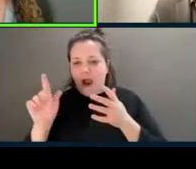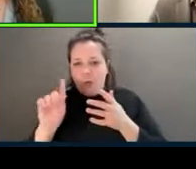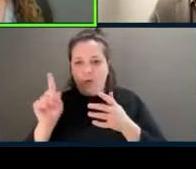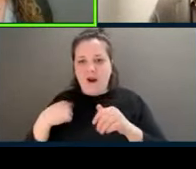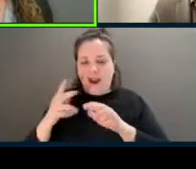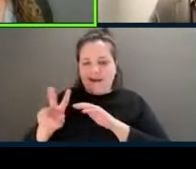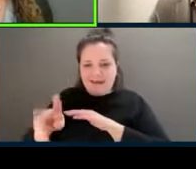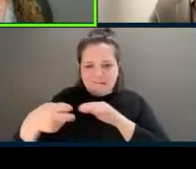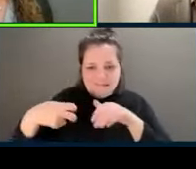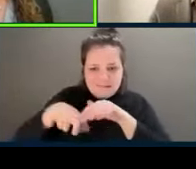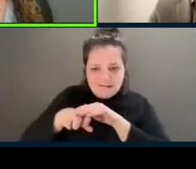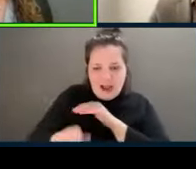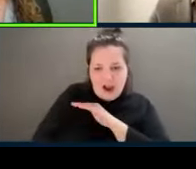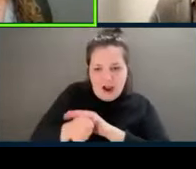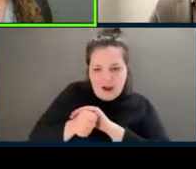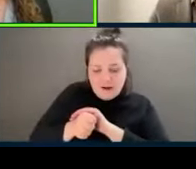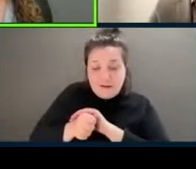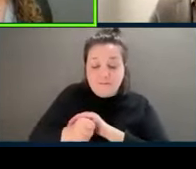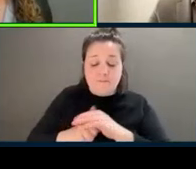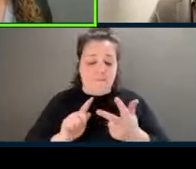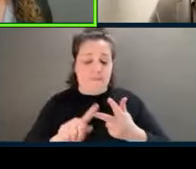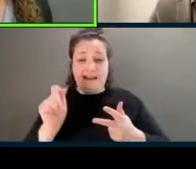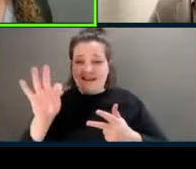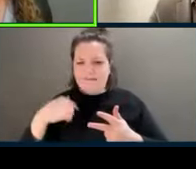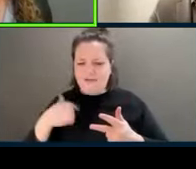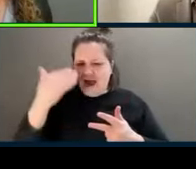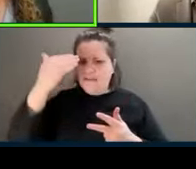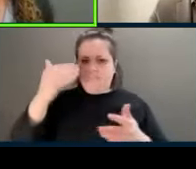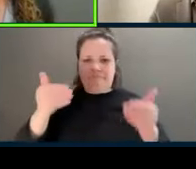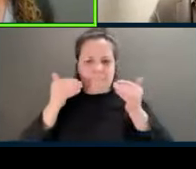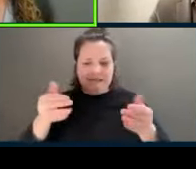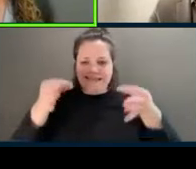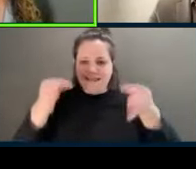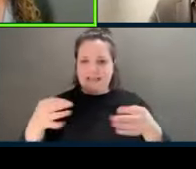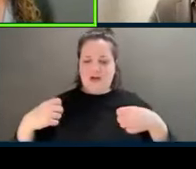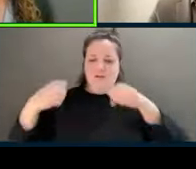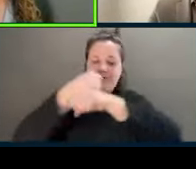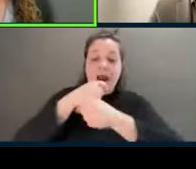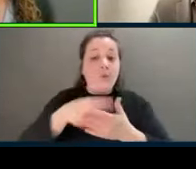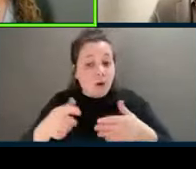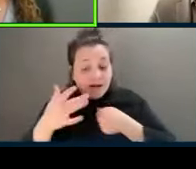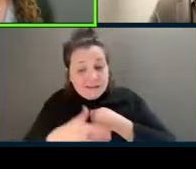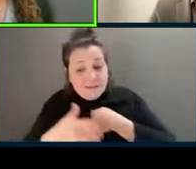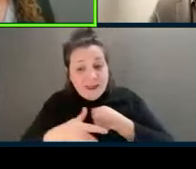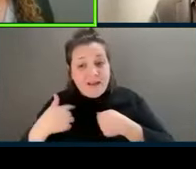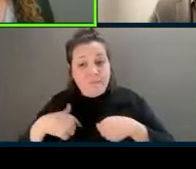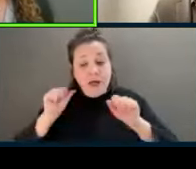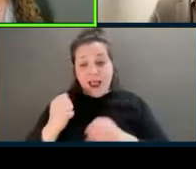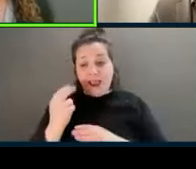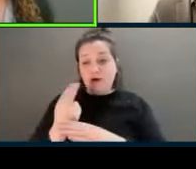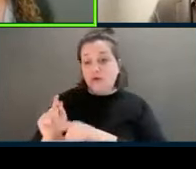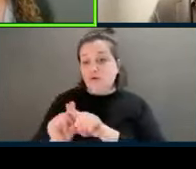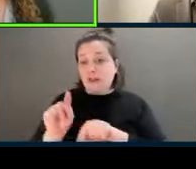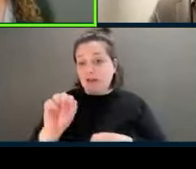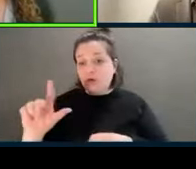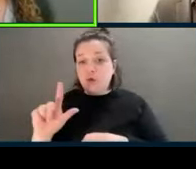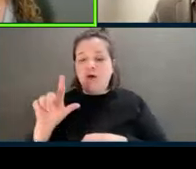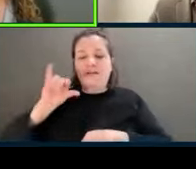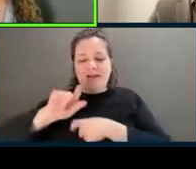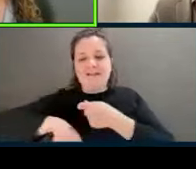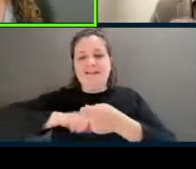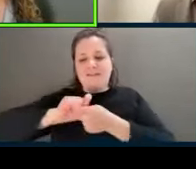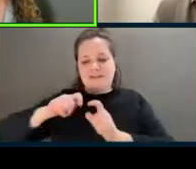bit? And if I choose to fight, knowing my surroundings again, what's available to me that I have access to in that particular